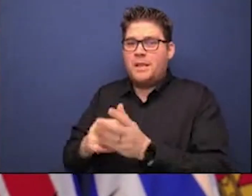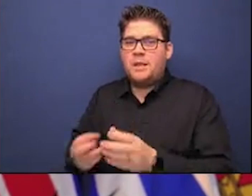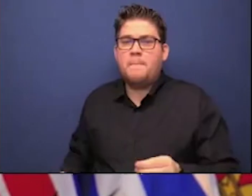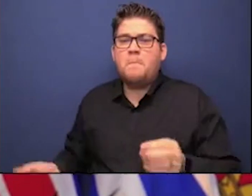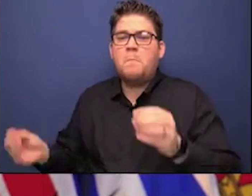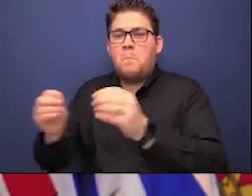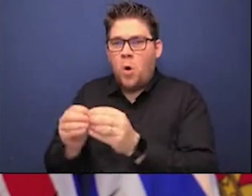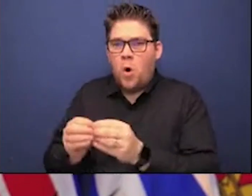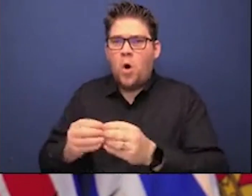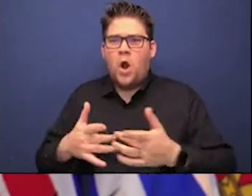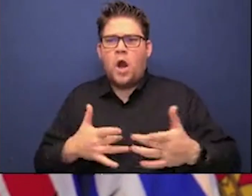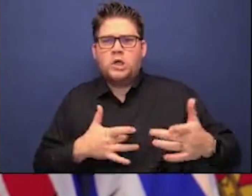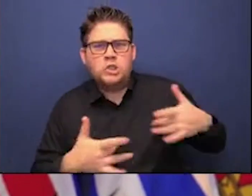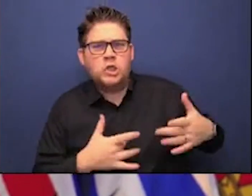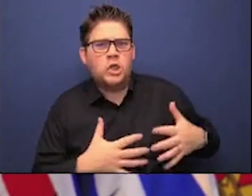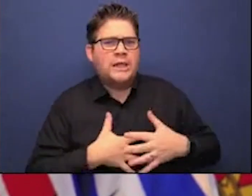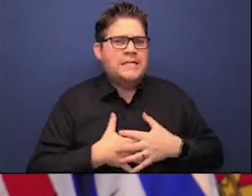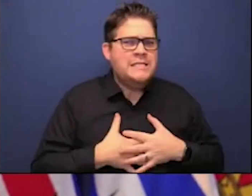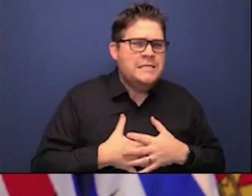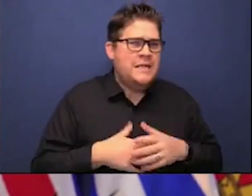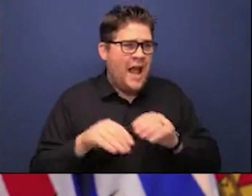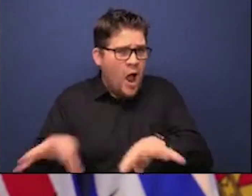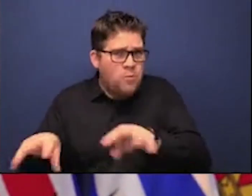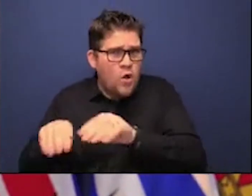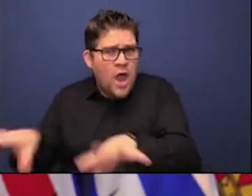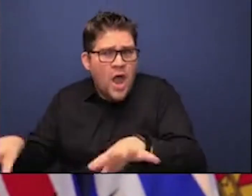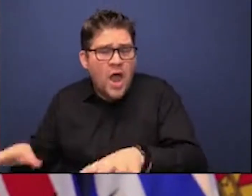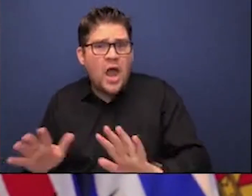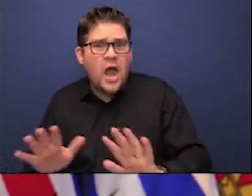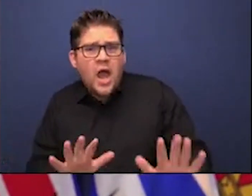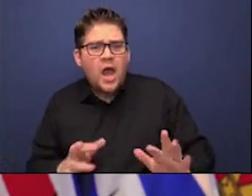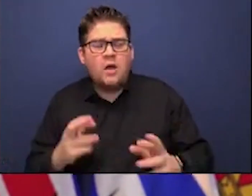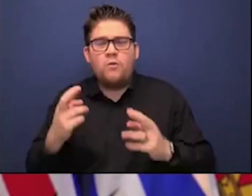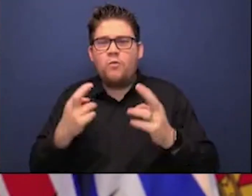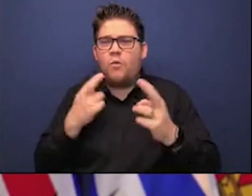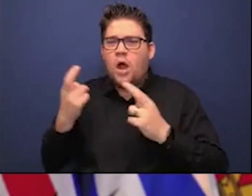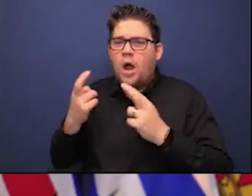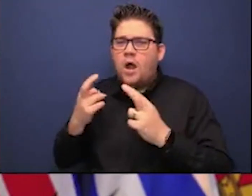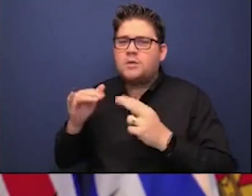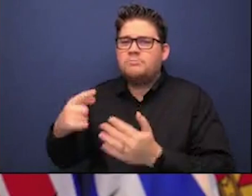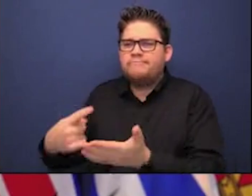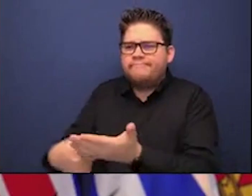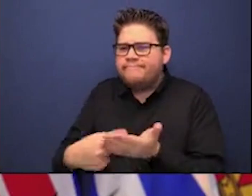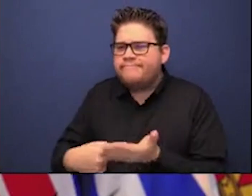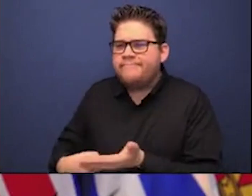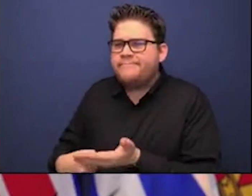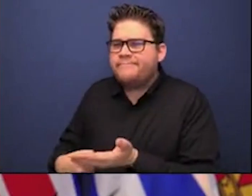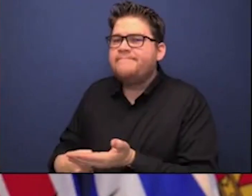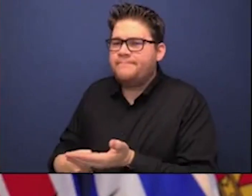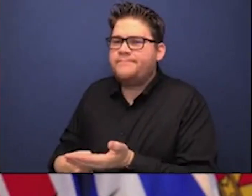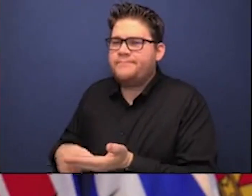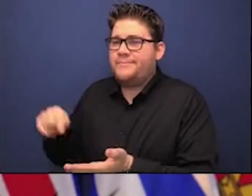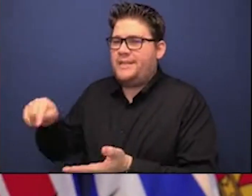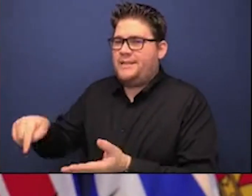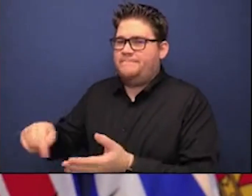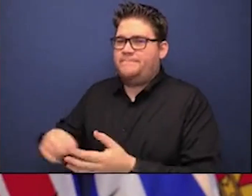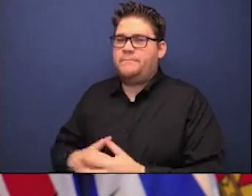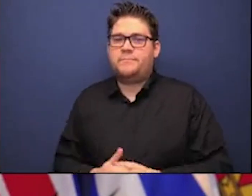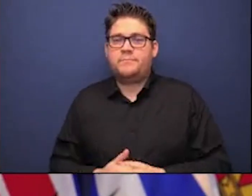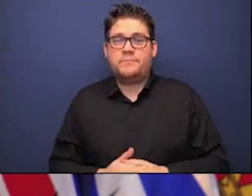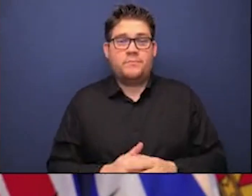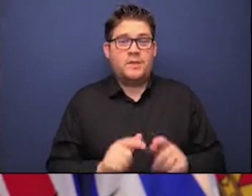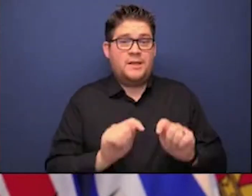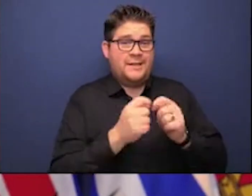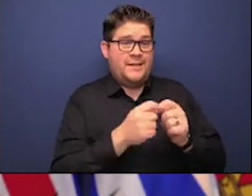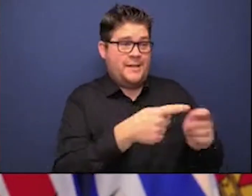information and anxiety. And so they went to revisit that. And one of the issues that Dr. Gustafson and her team have been looking